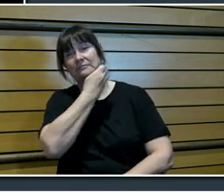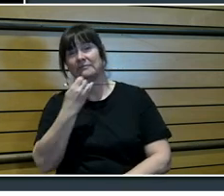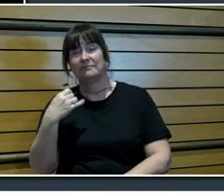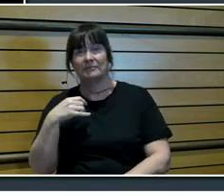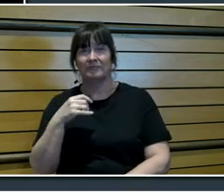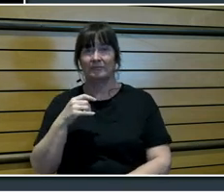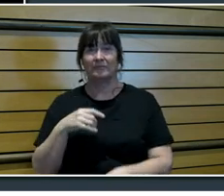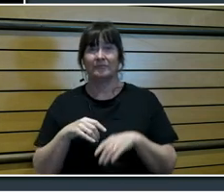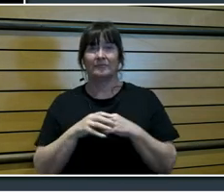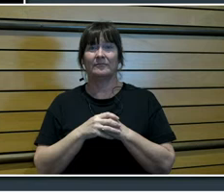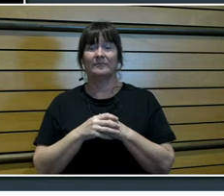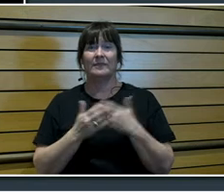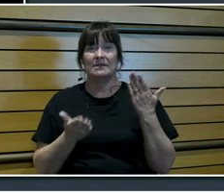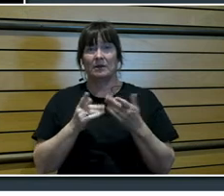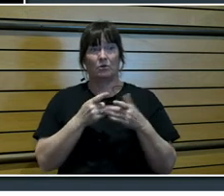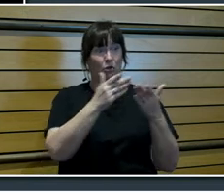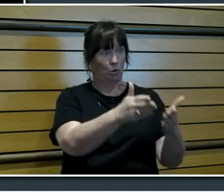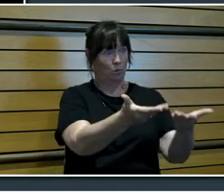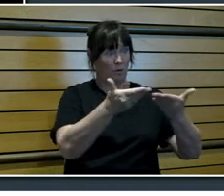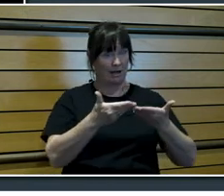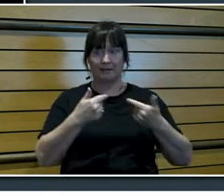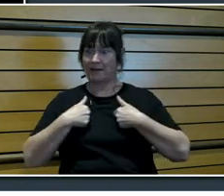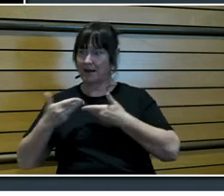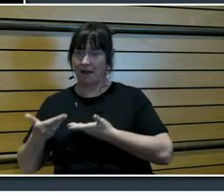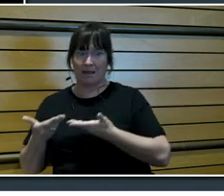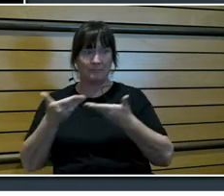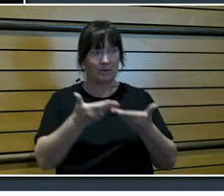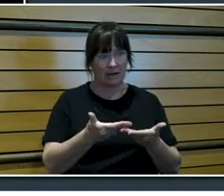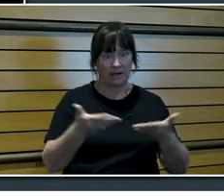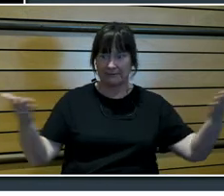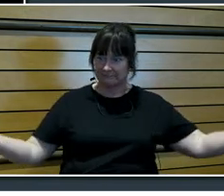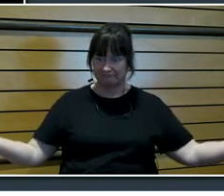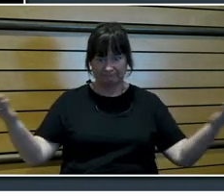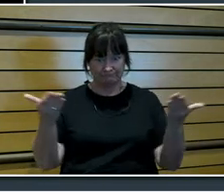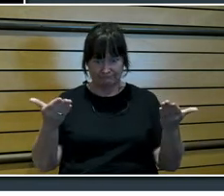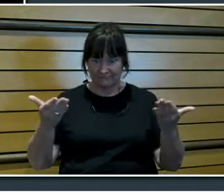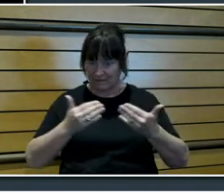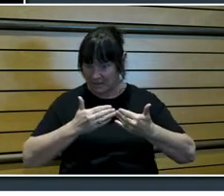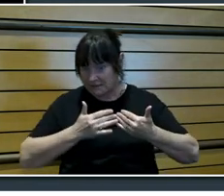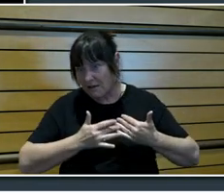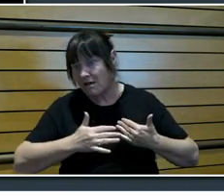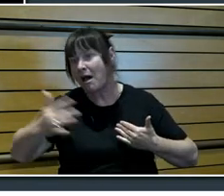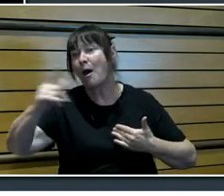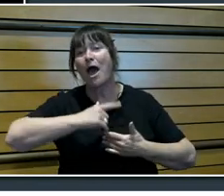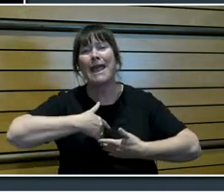"Between what you bring and what I bring lies the field of limitless possibilities. I'll meet you